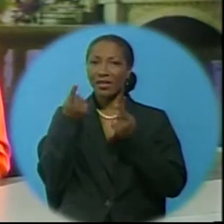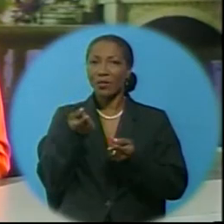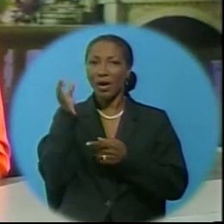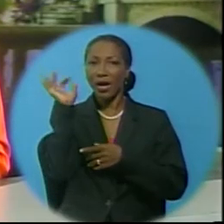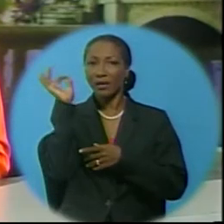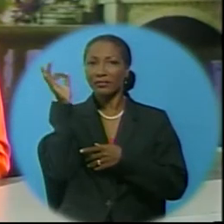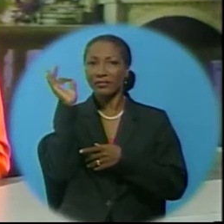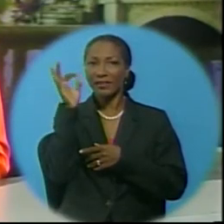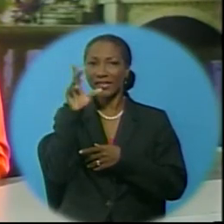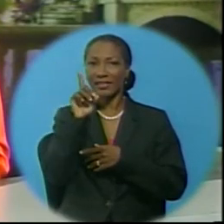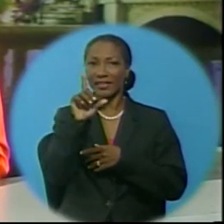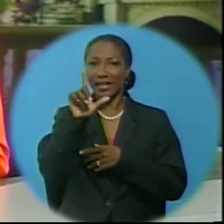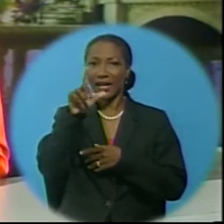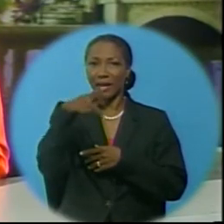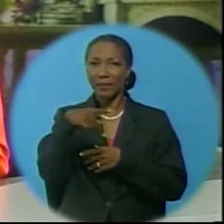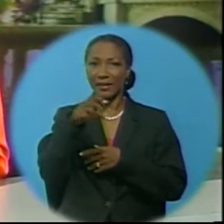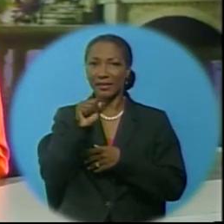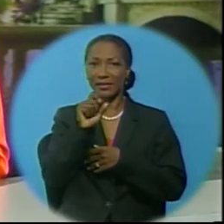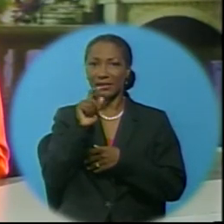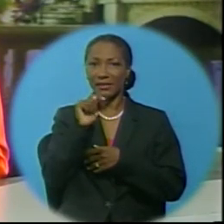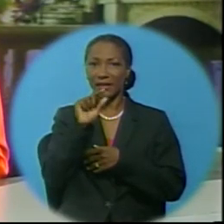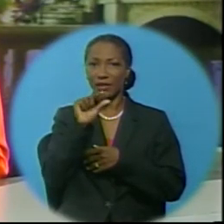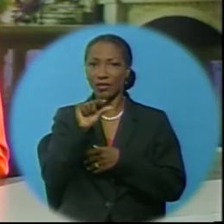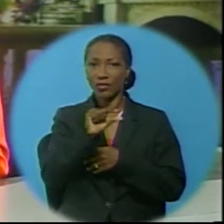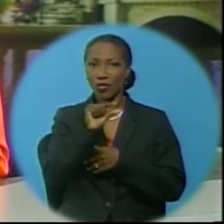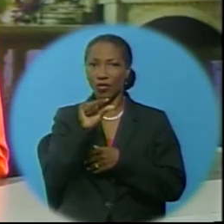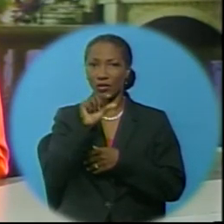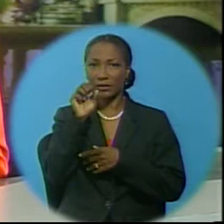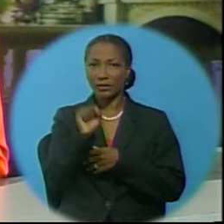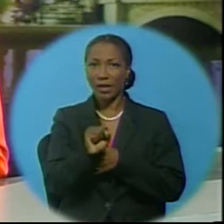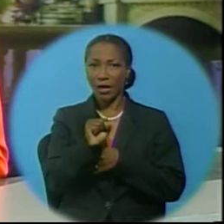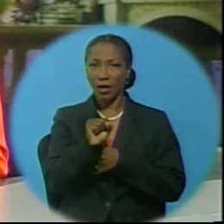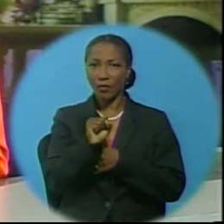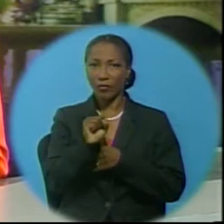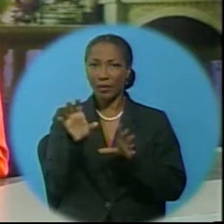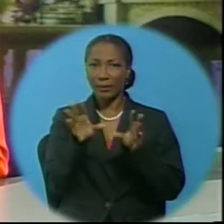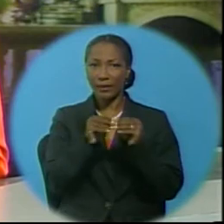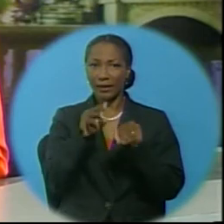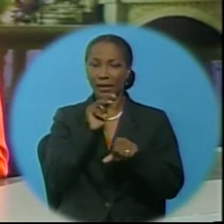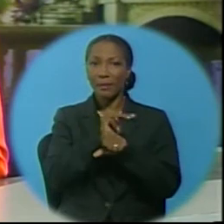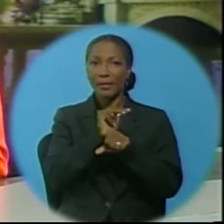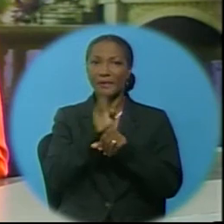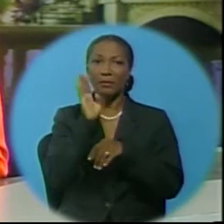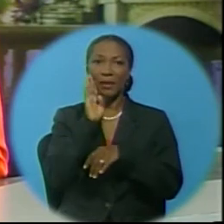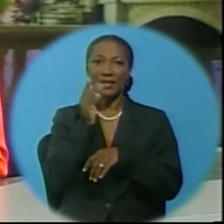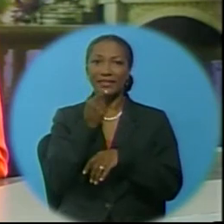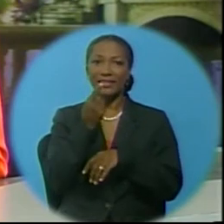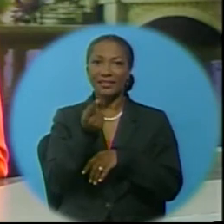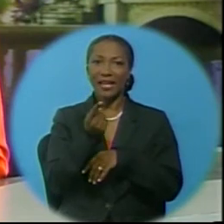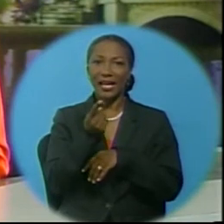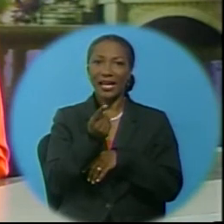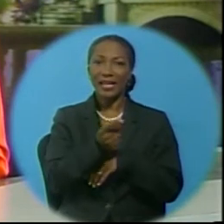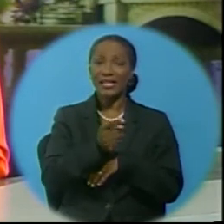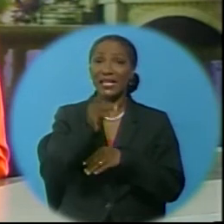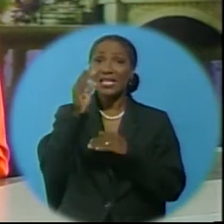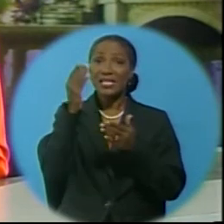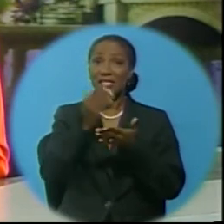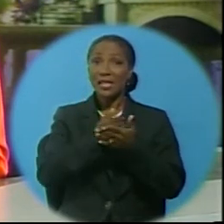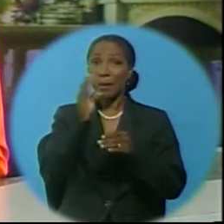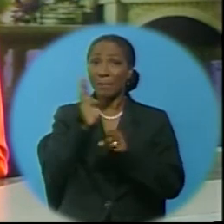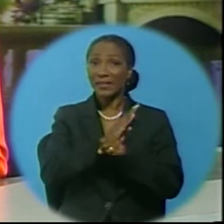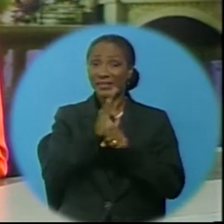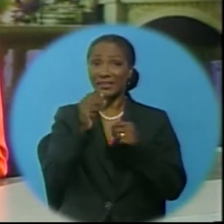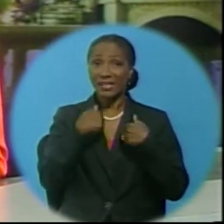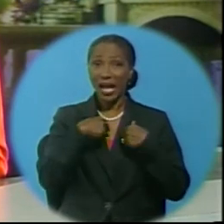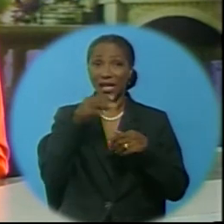While addressing a DLP St. George South Branch meeting, Minister Bayer acknowledged that some facilities are one door and it may be difficult